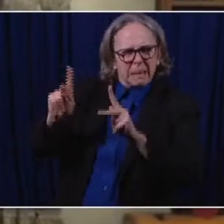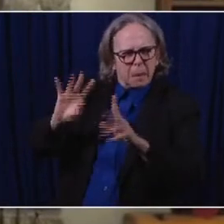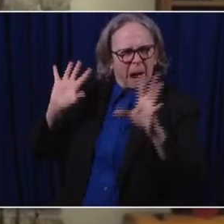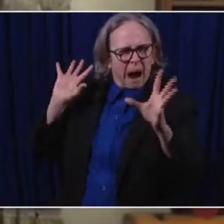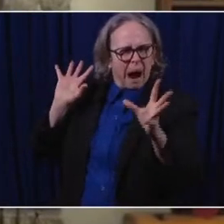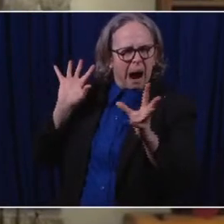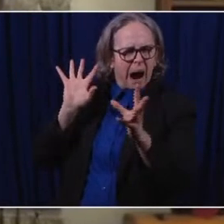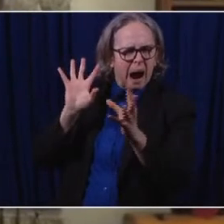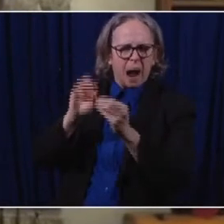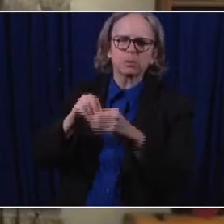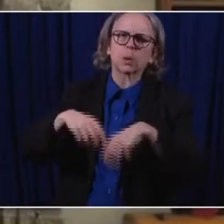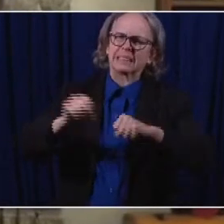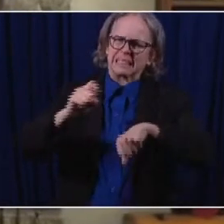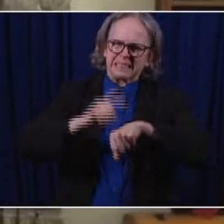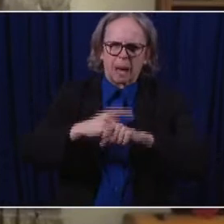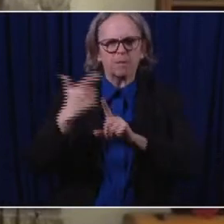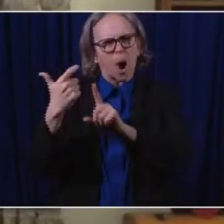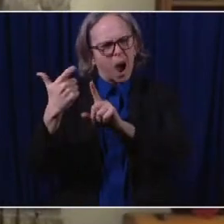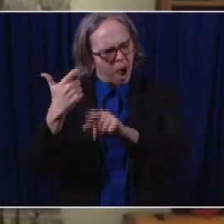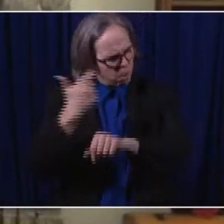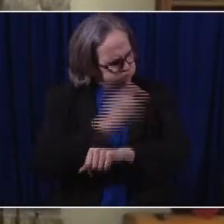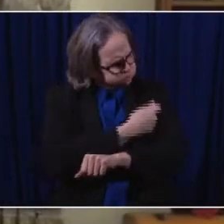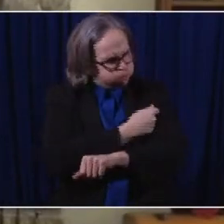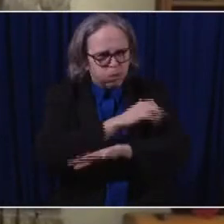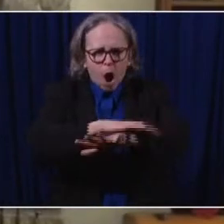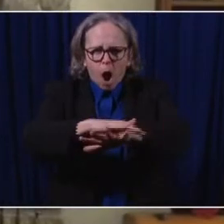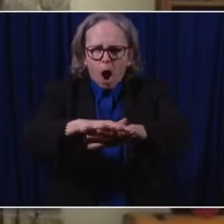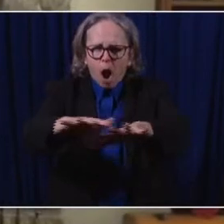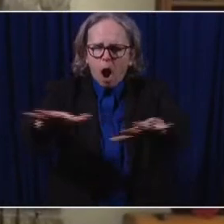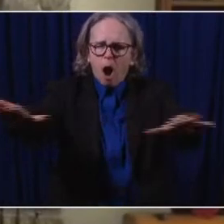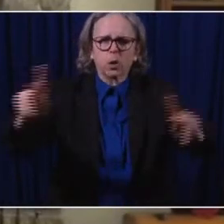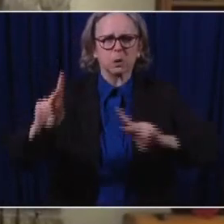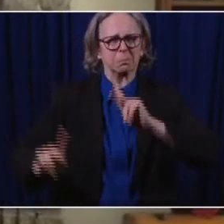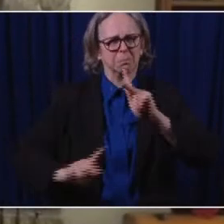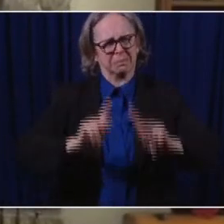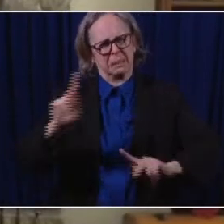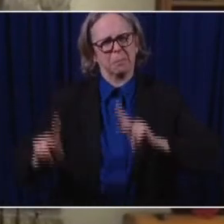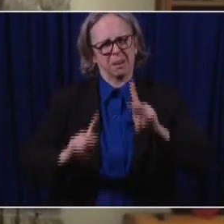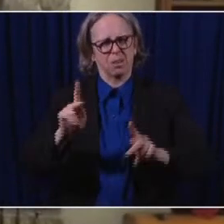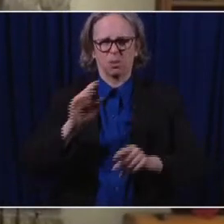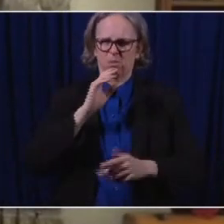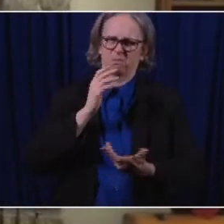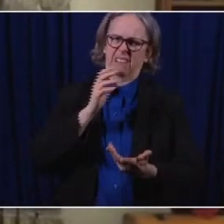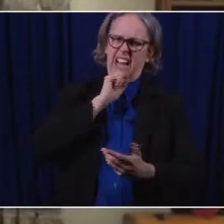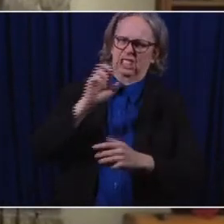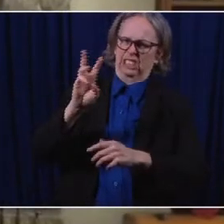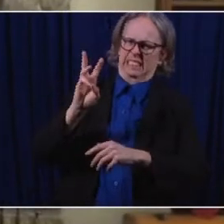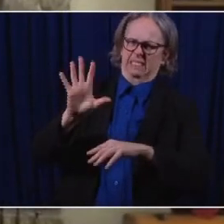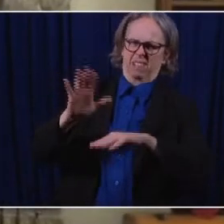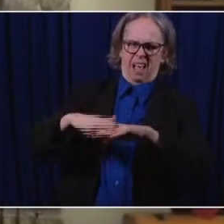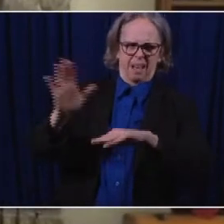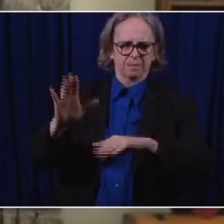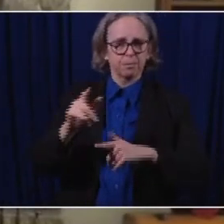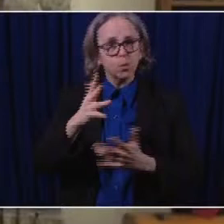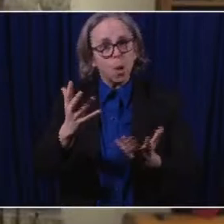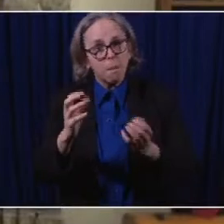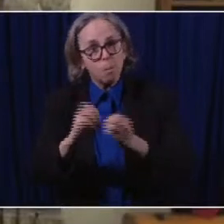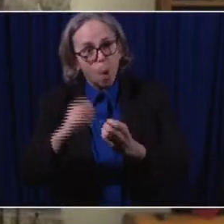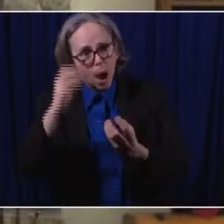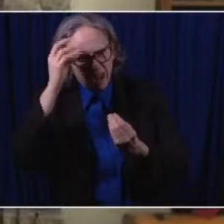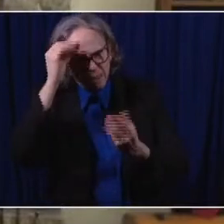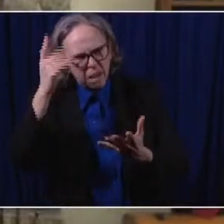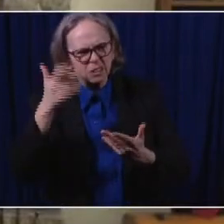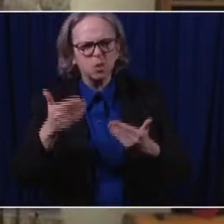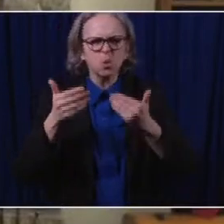into that number. So if you can look at our dashboard every day, you'll see different age groups,